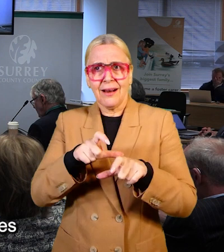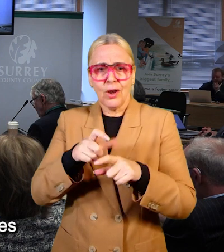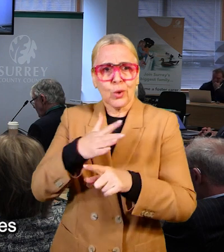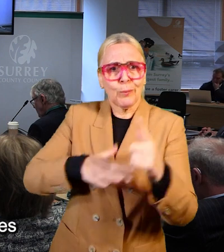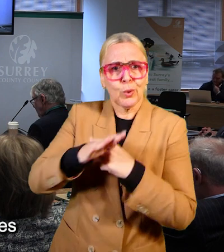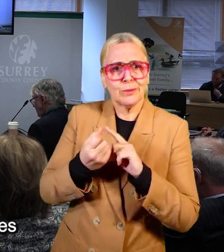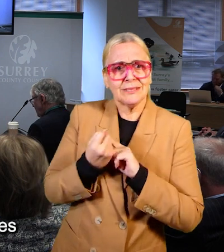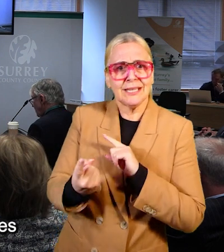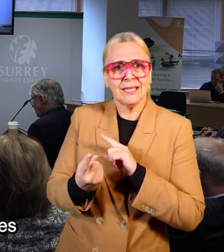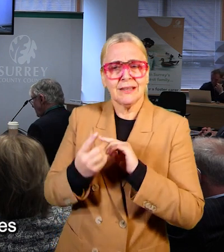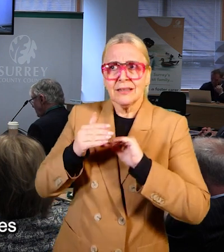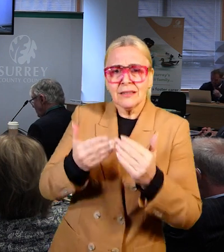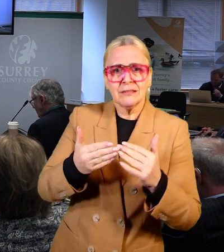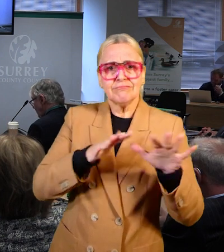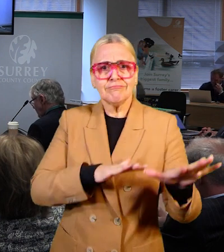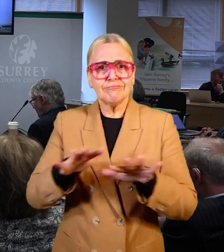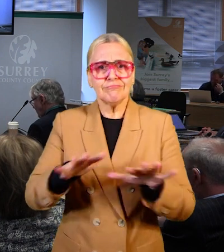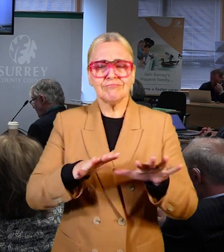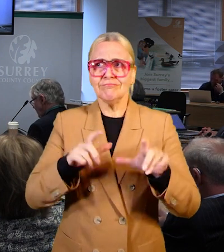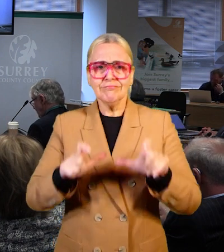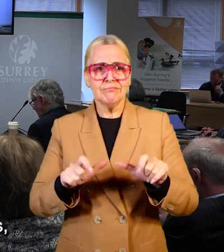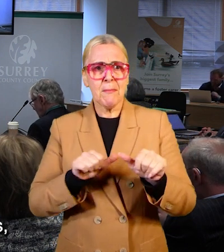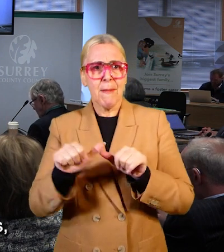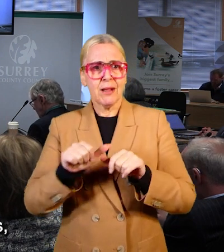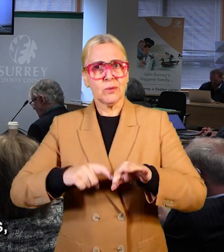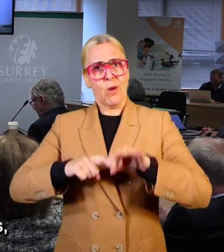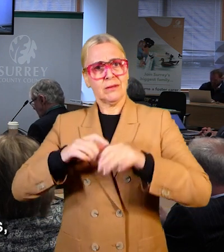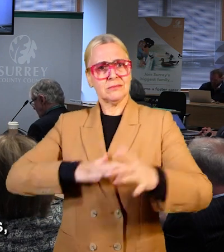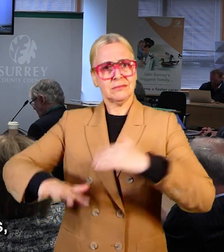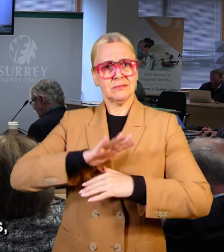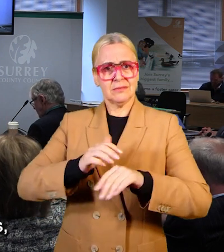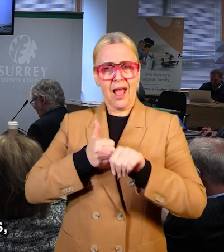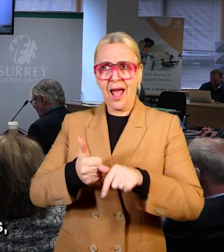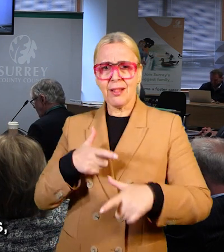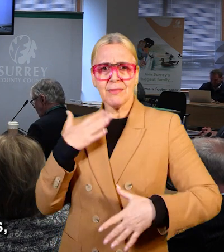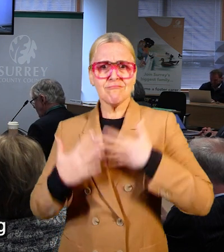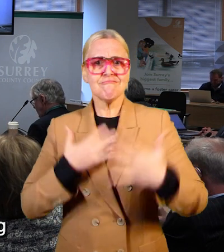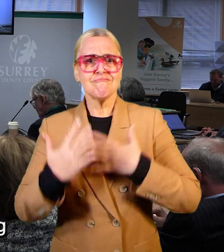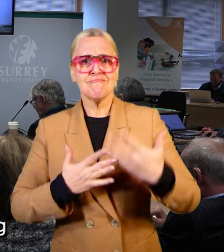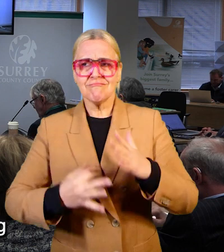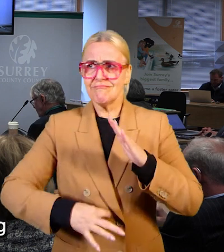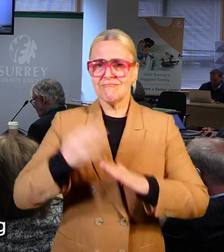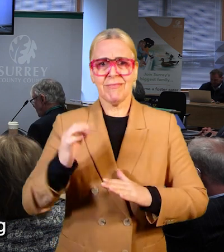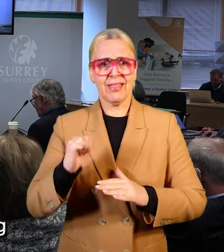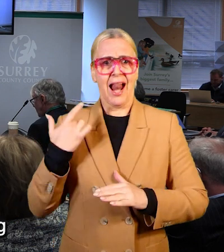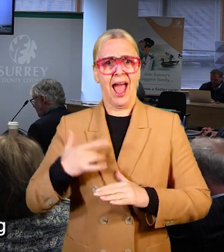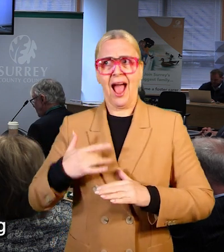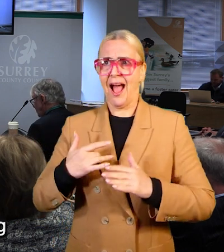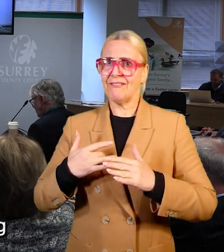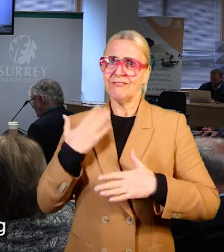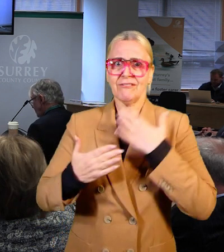We're building new children's homes so young people in care can stay close to their communities, providing a more